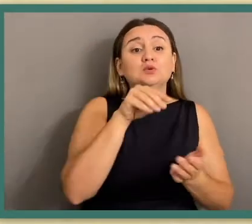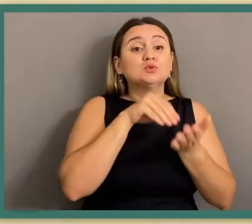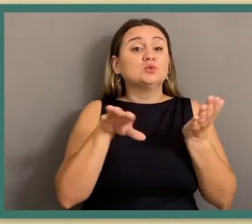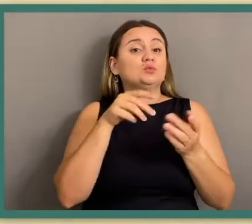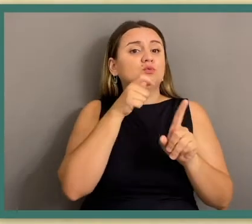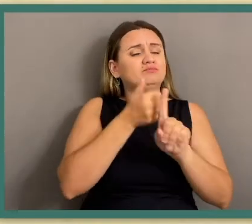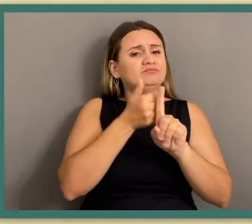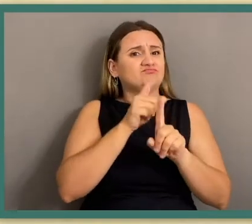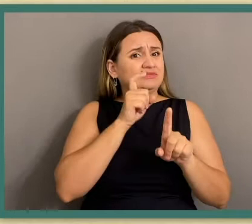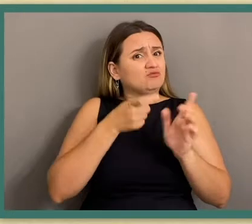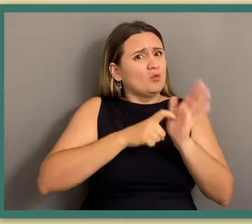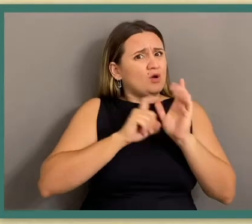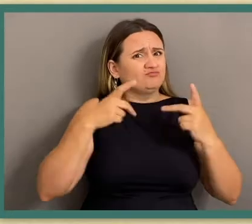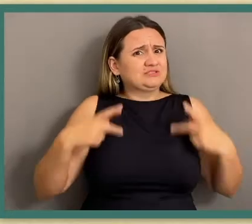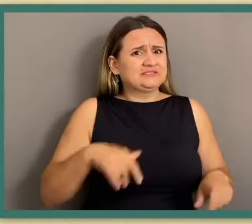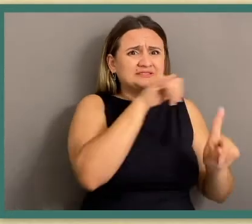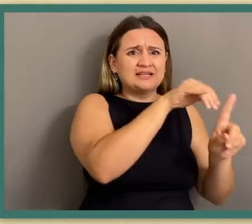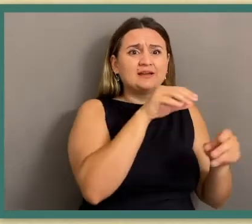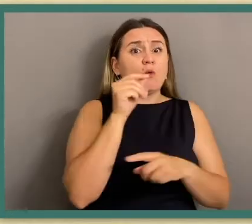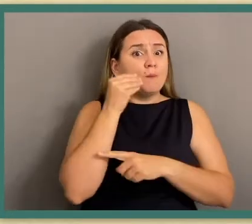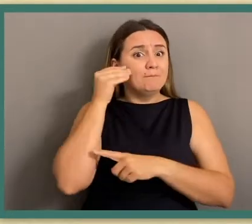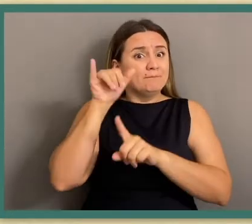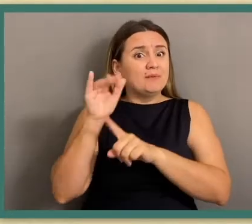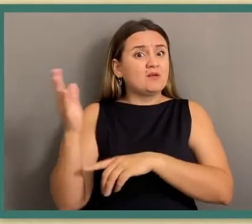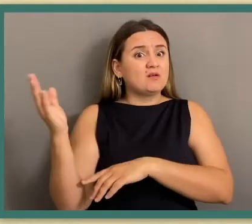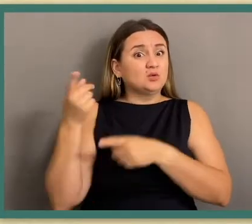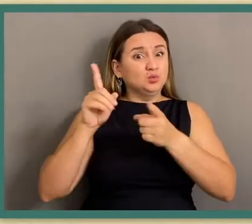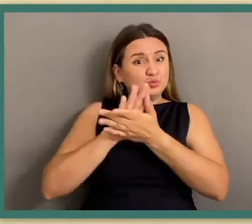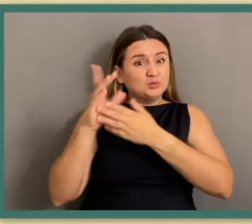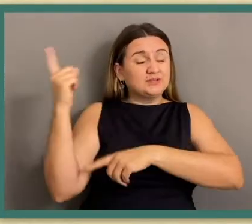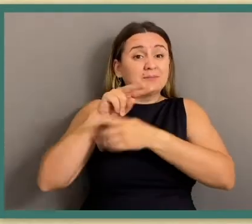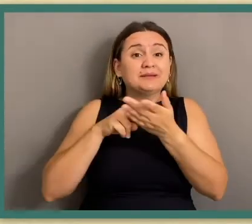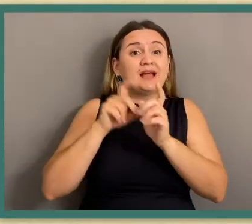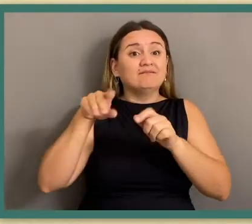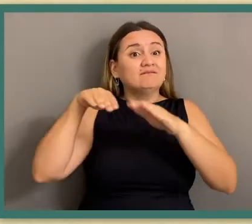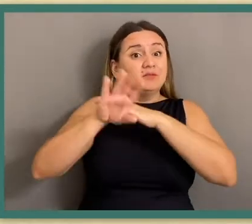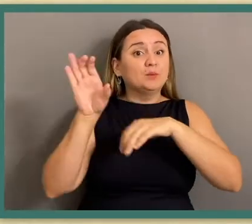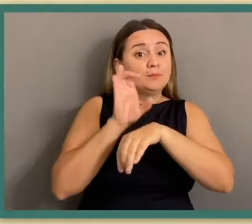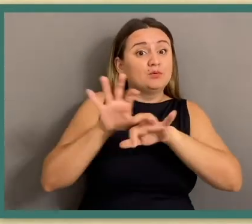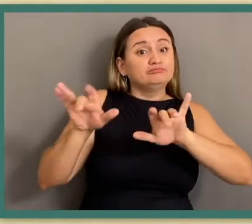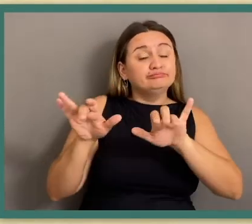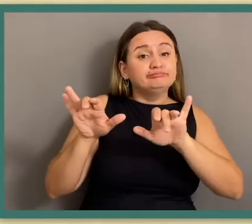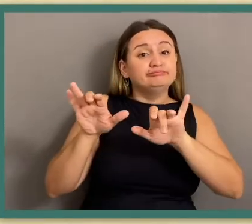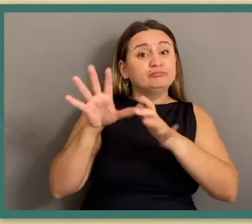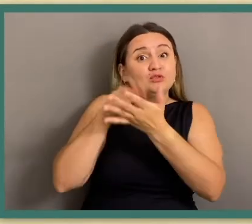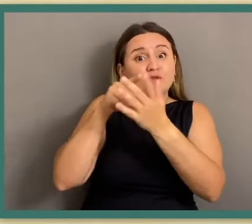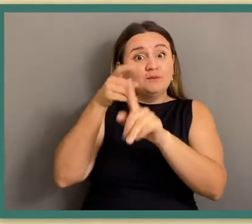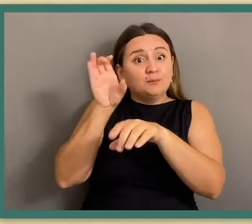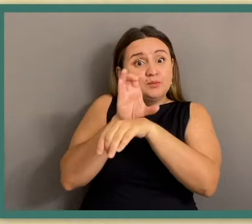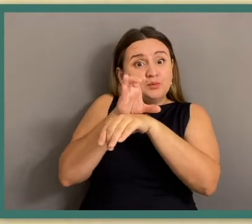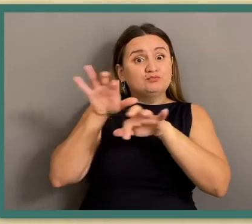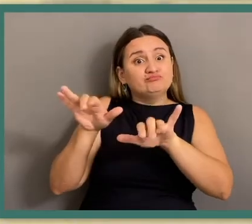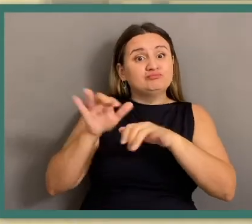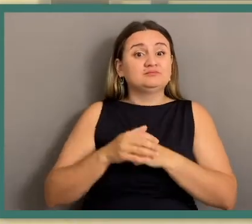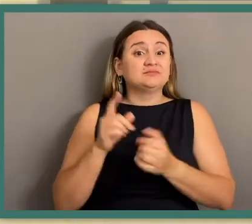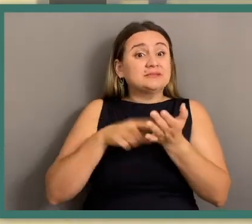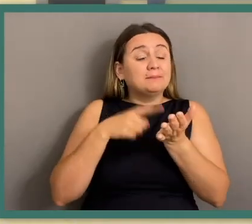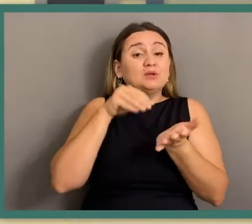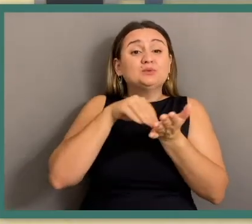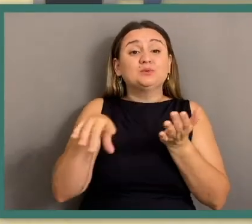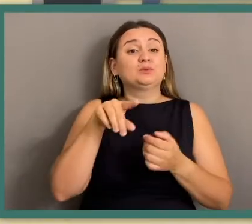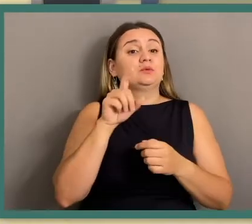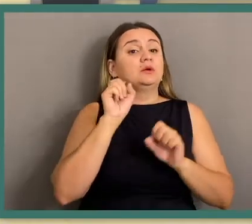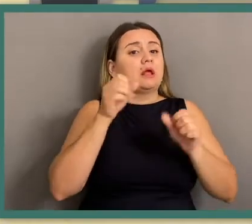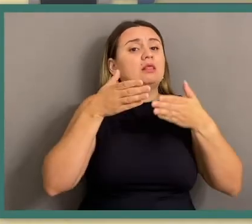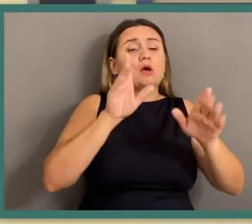that the student is required to physically stay at home during the school day and log into a learning program from a computer. Sometimes the student